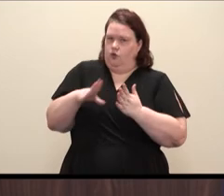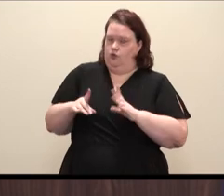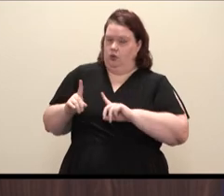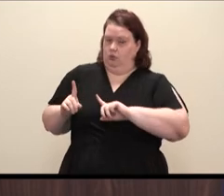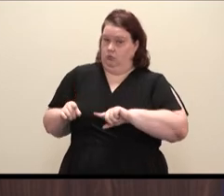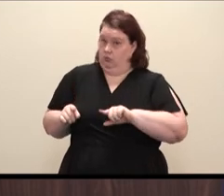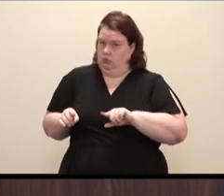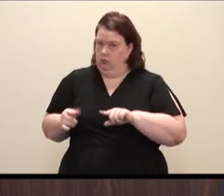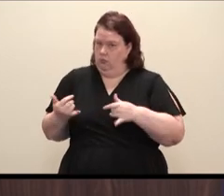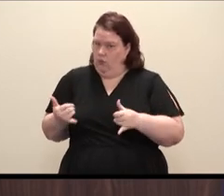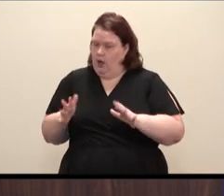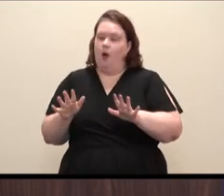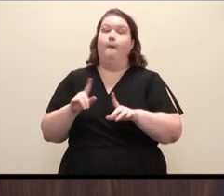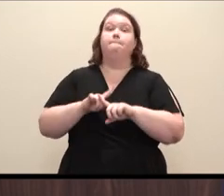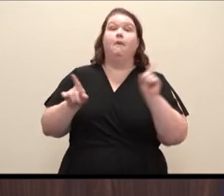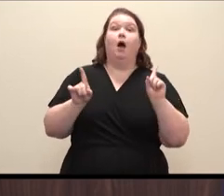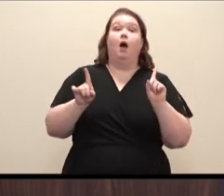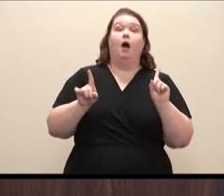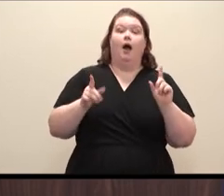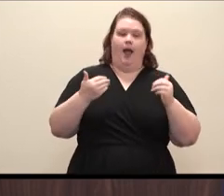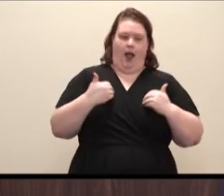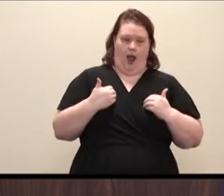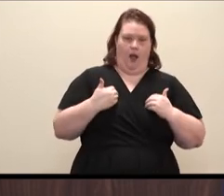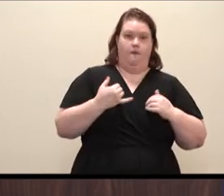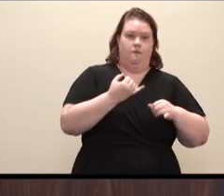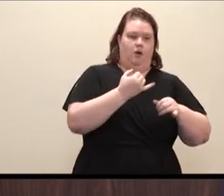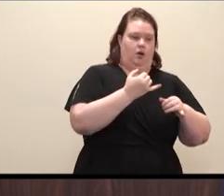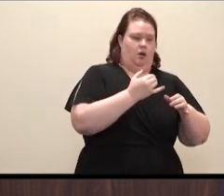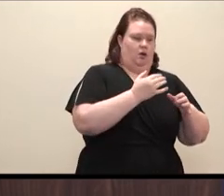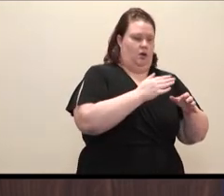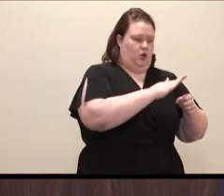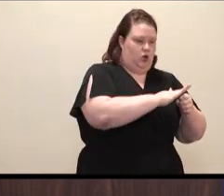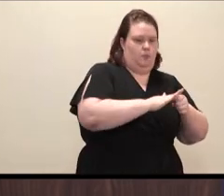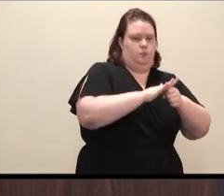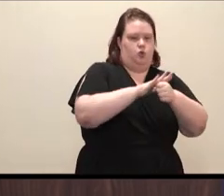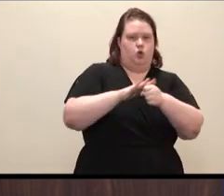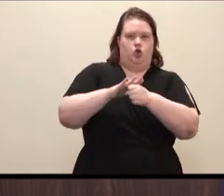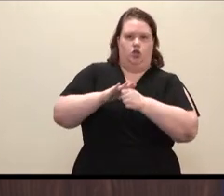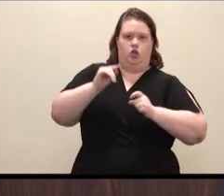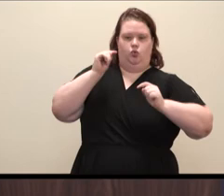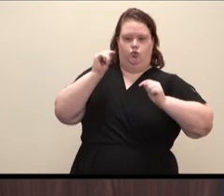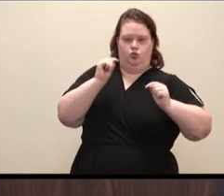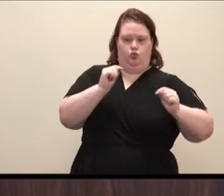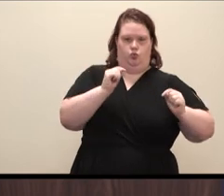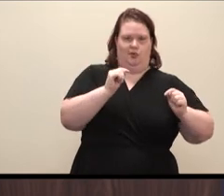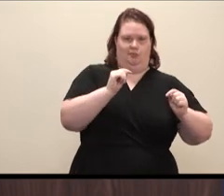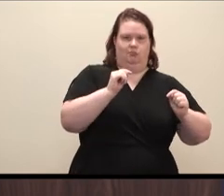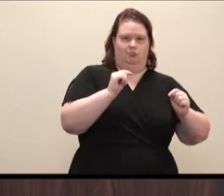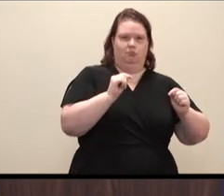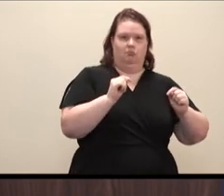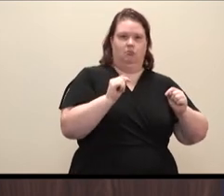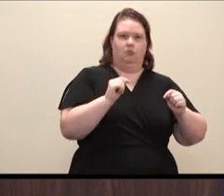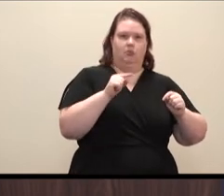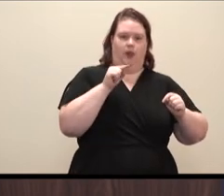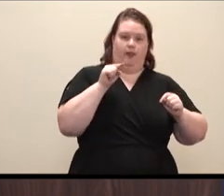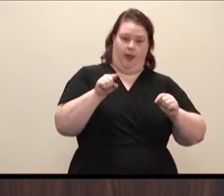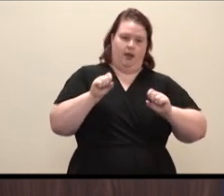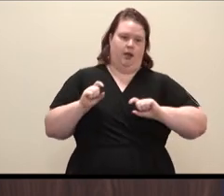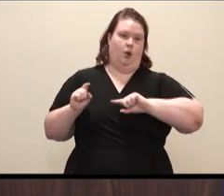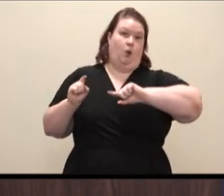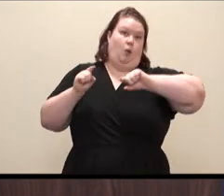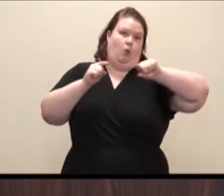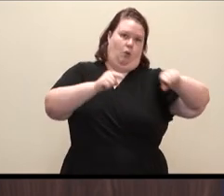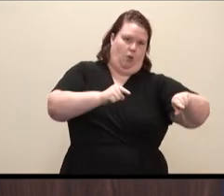the community tutoring sites, and students are able to come to those sites to get additional help, to spend